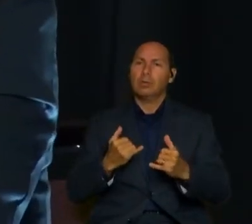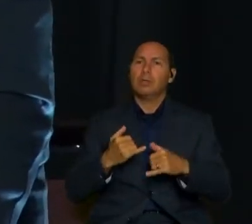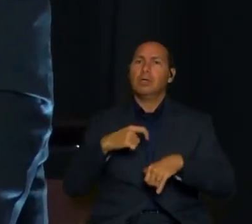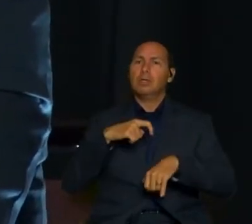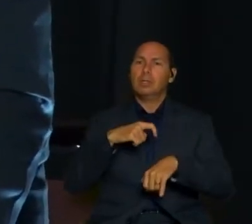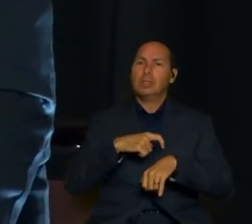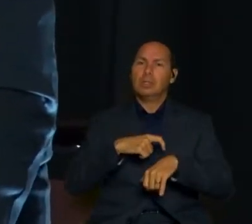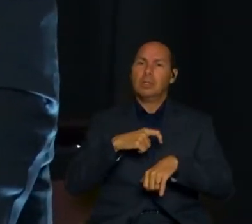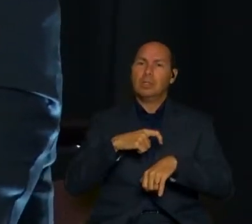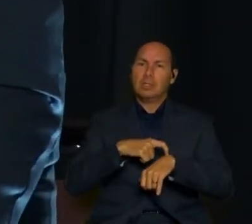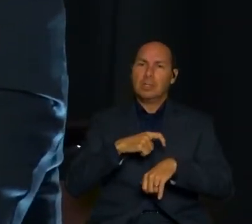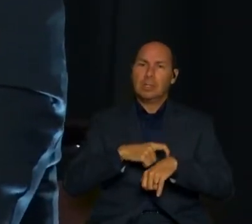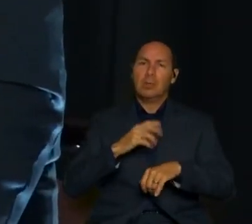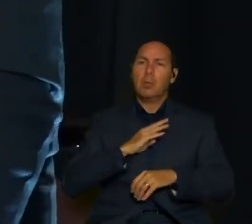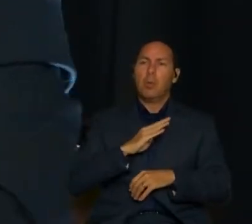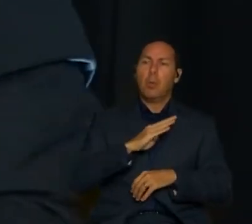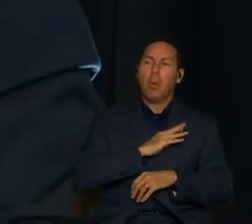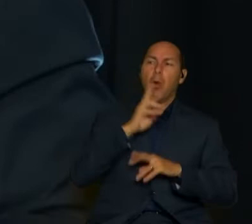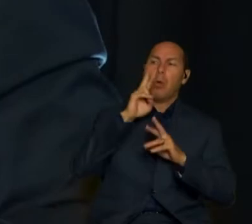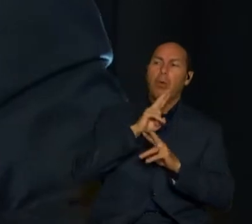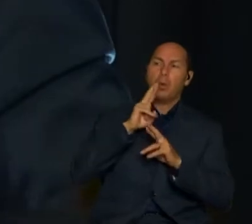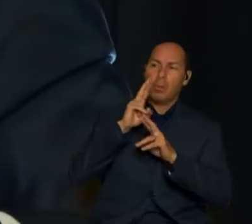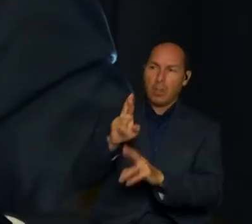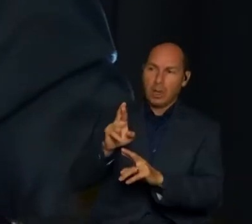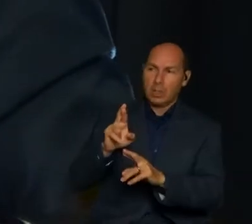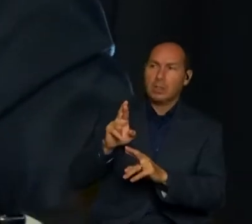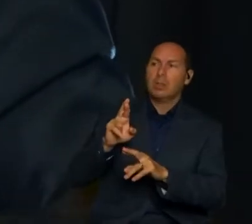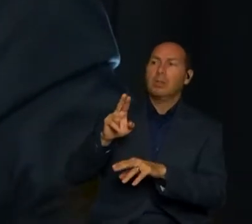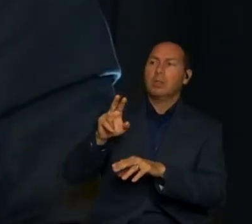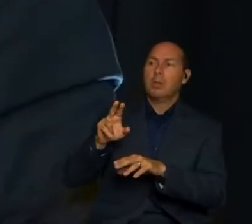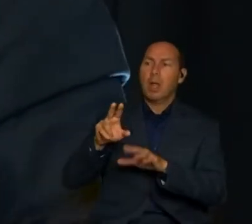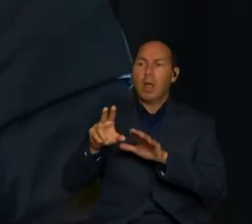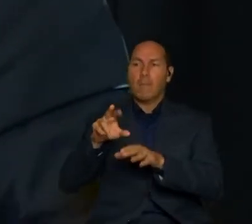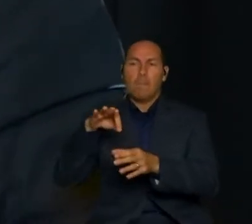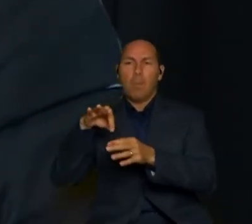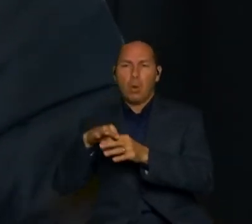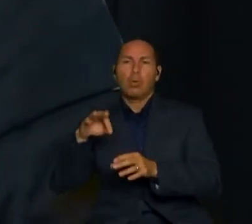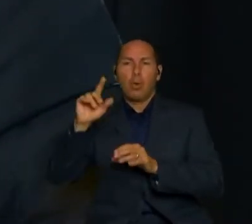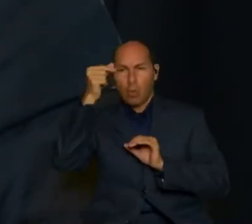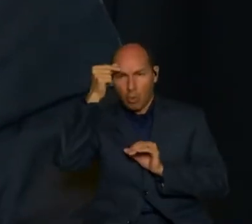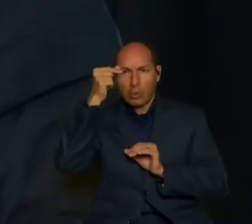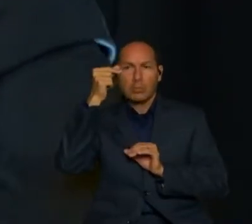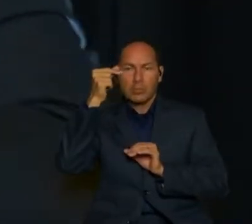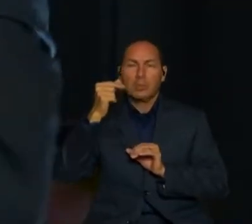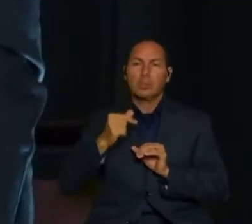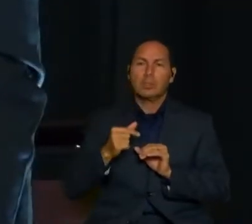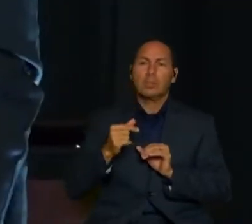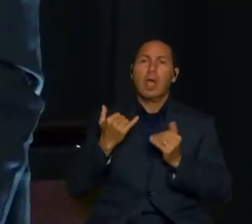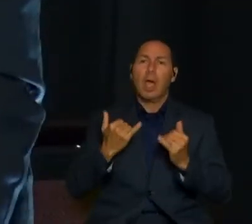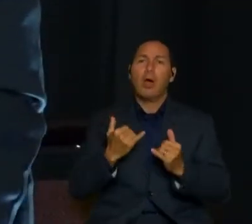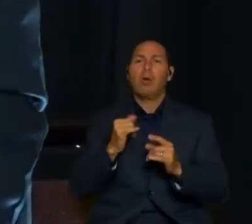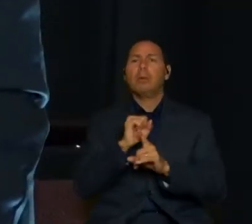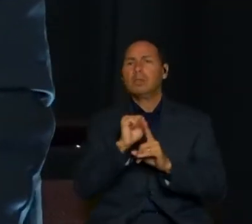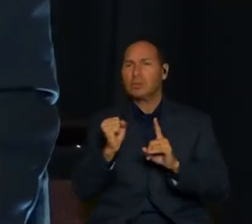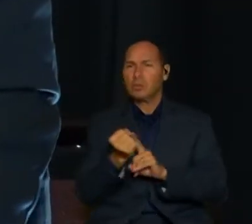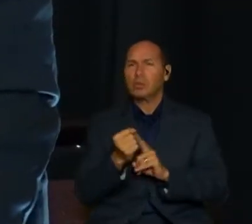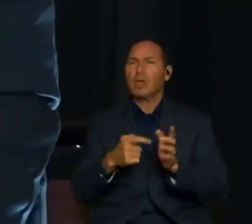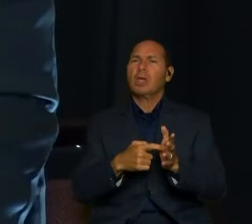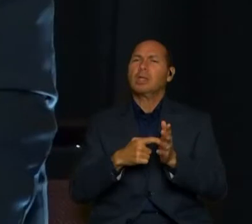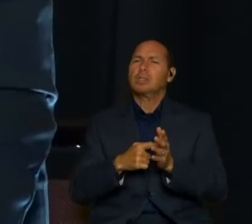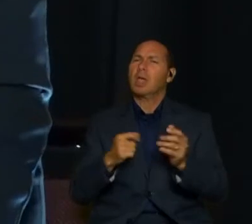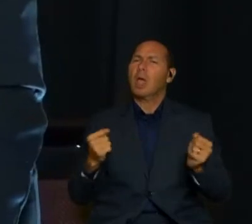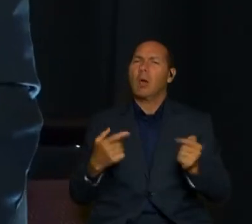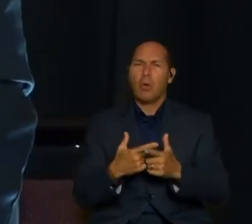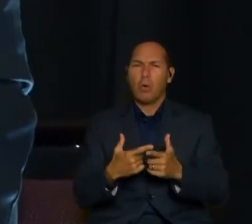elected government's current and future public policy. Constantly changing circumstances require us all to